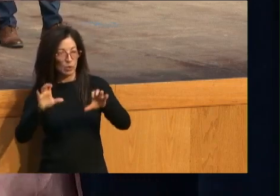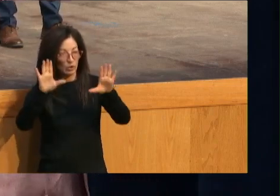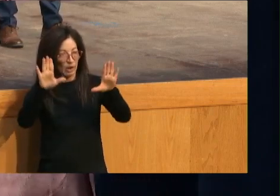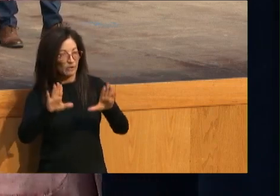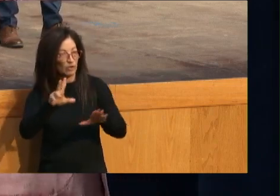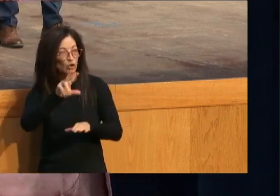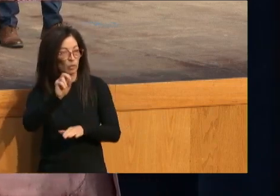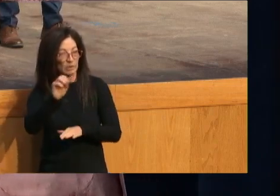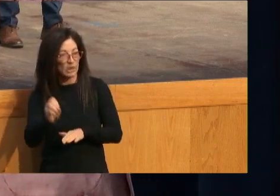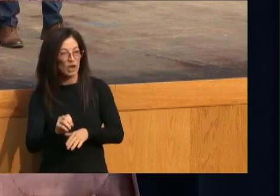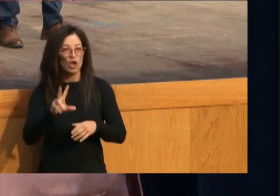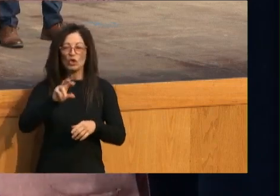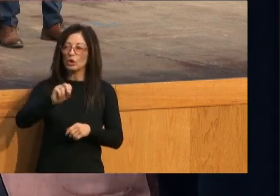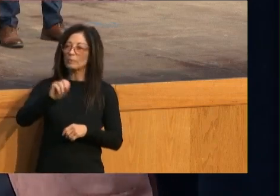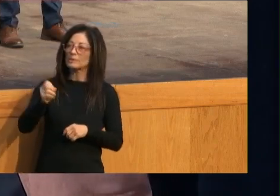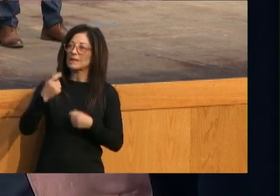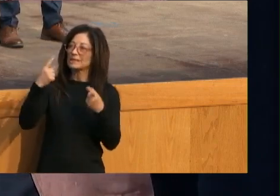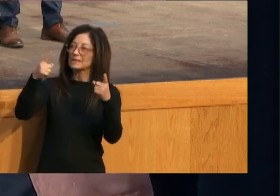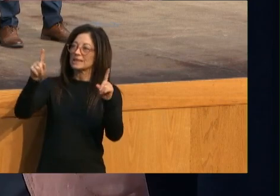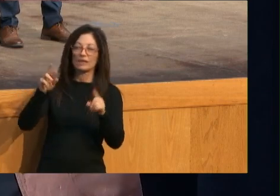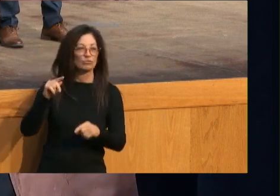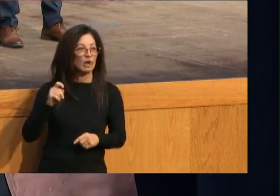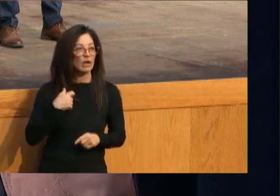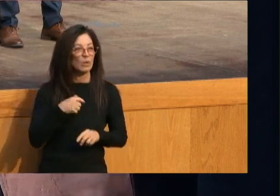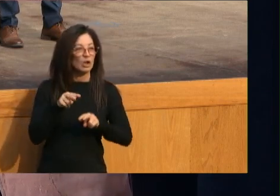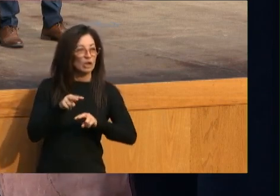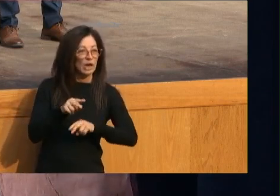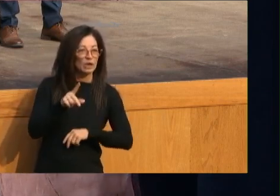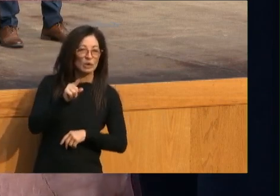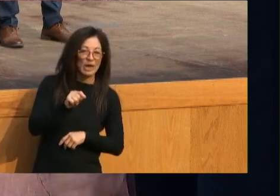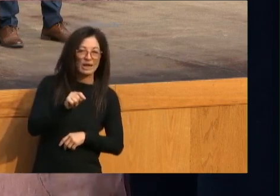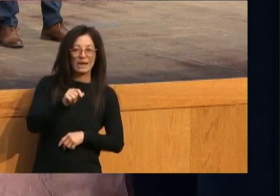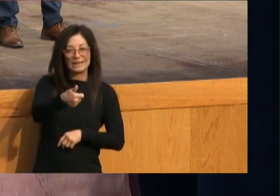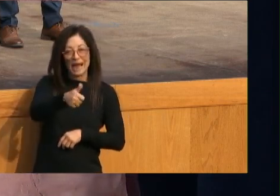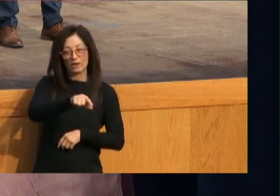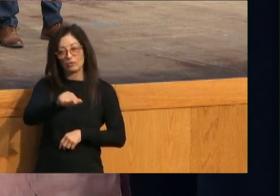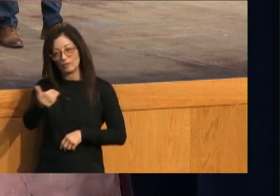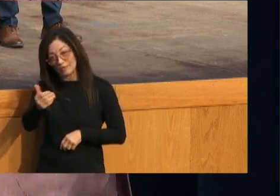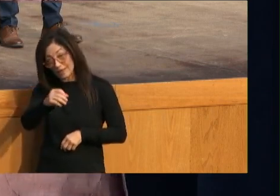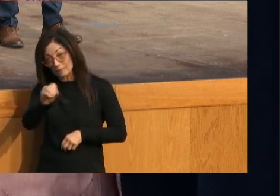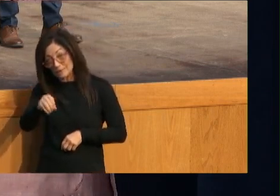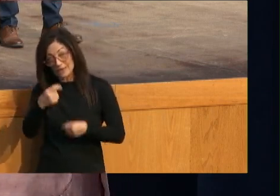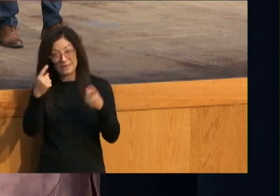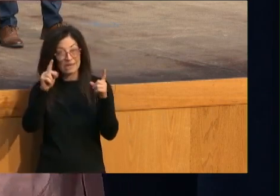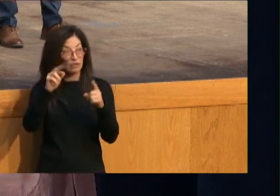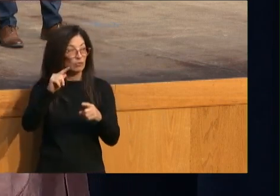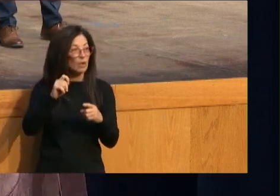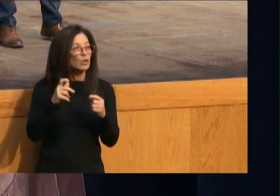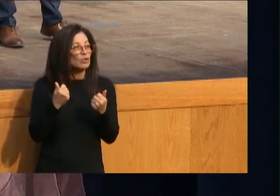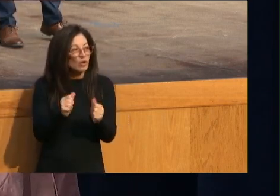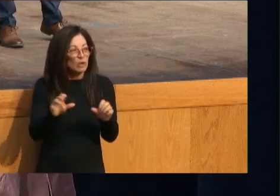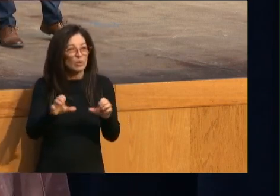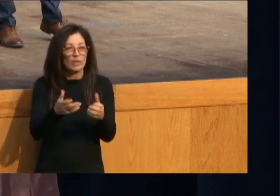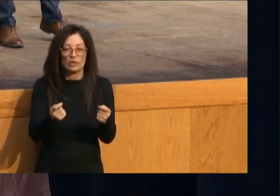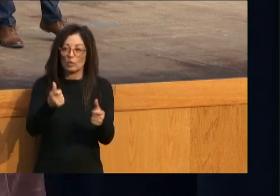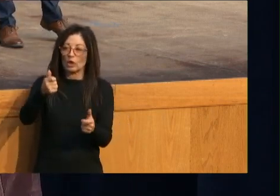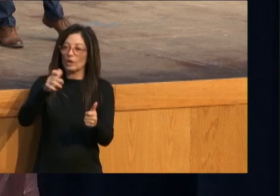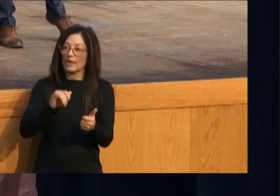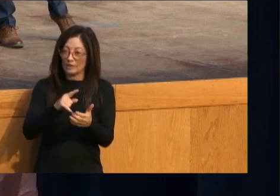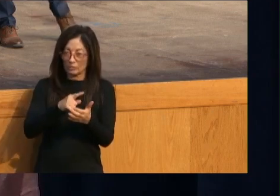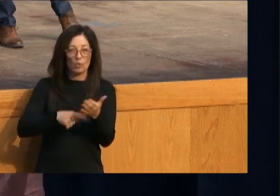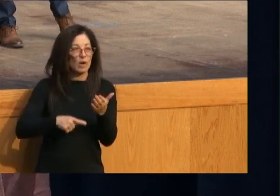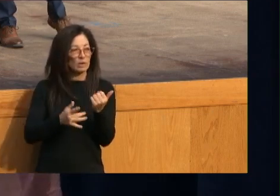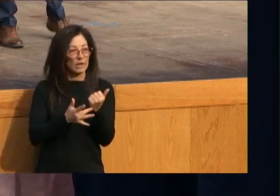rate. We're looking at 10 to 15% success rate, so we have to be able to try things quicker, and that's a lot of what those technology advances have